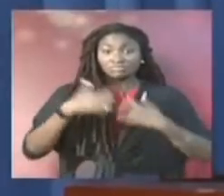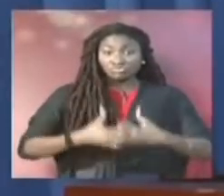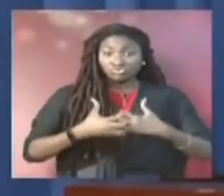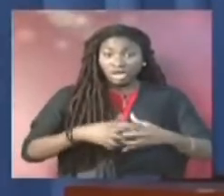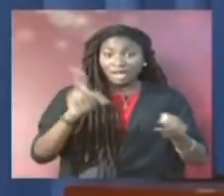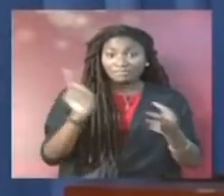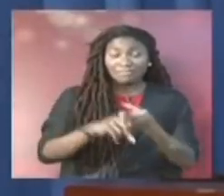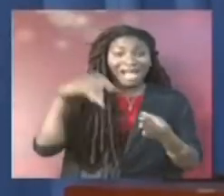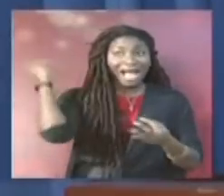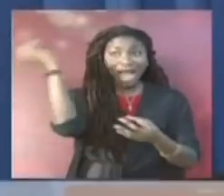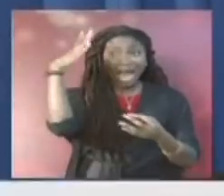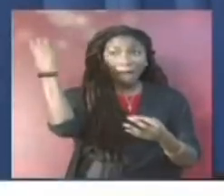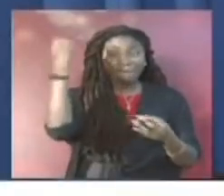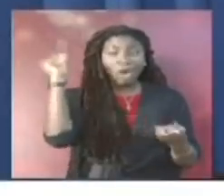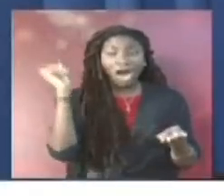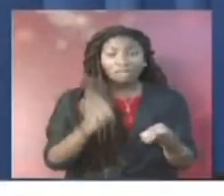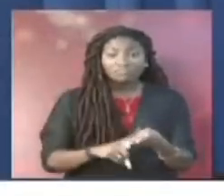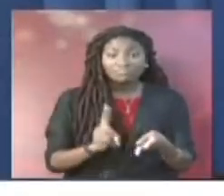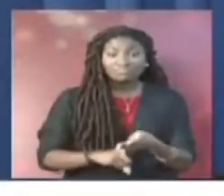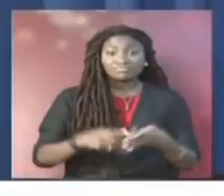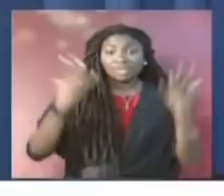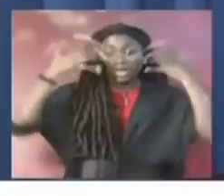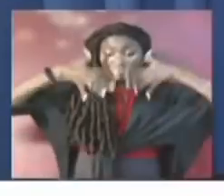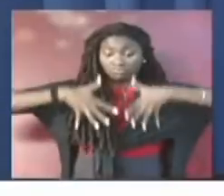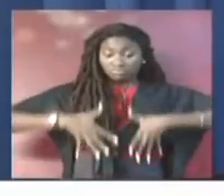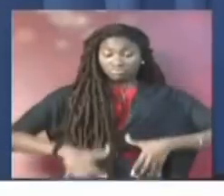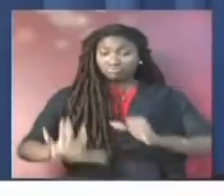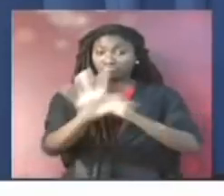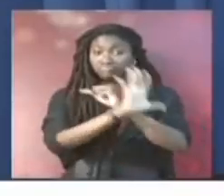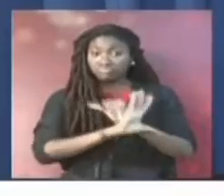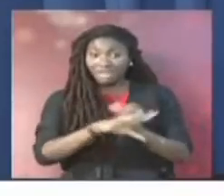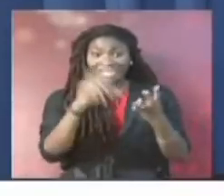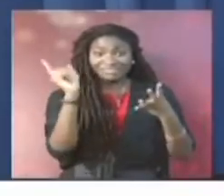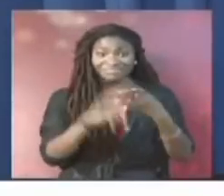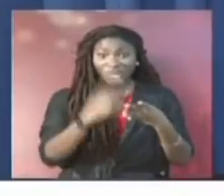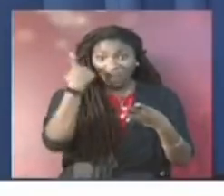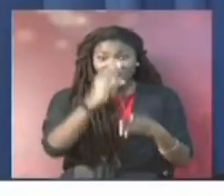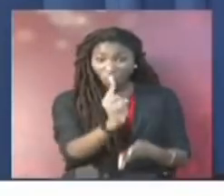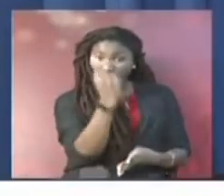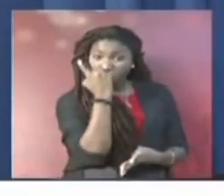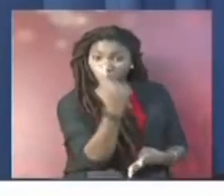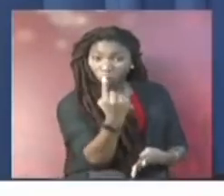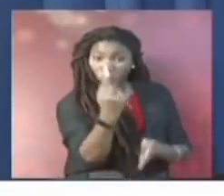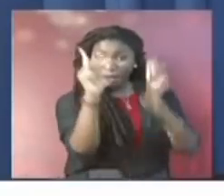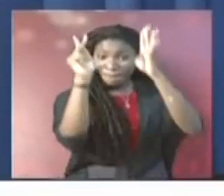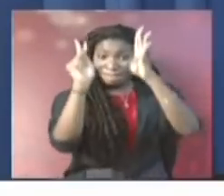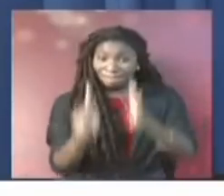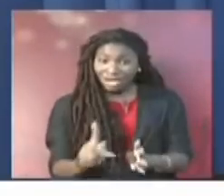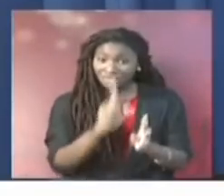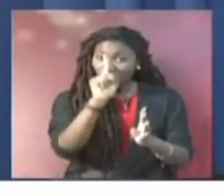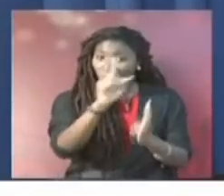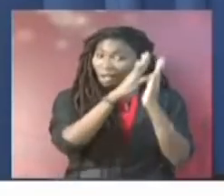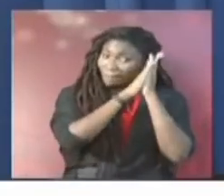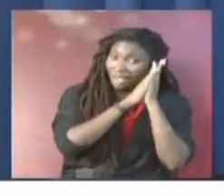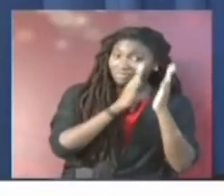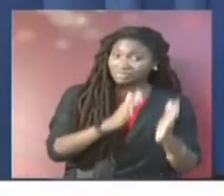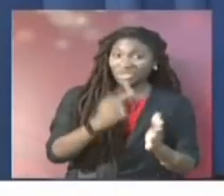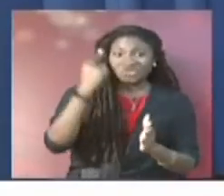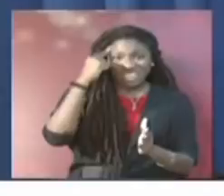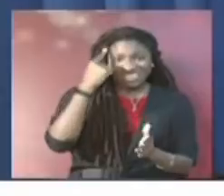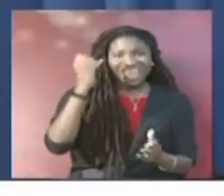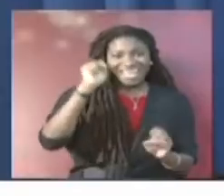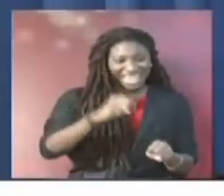ambulance system to support the care of that patient, the follow-up care of the patient at home. So even though we may think, yes, we have